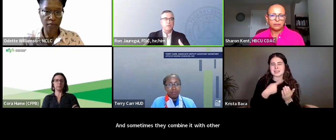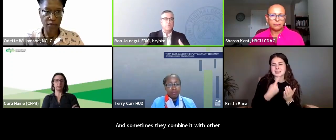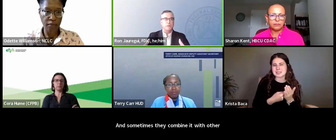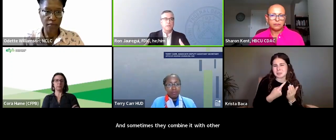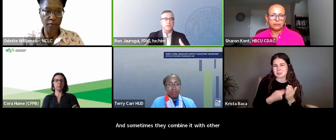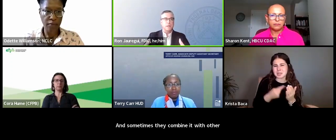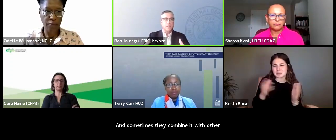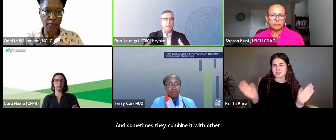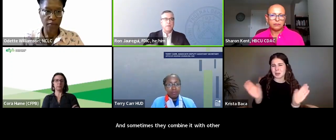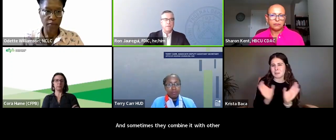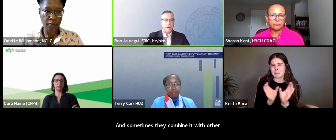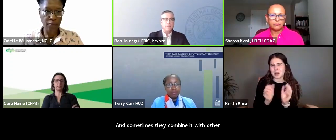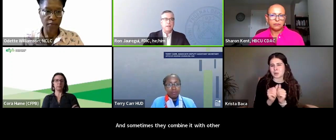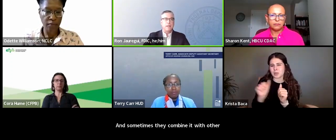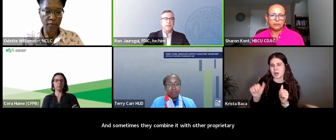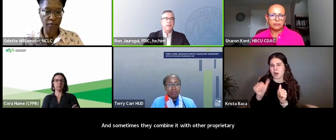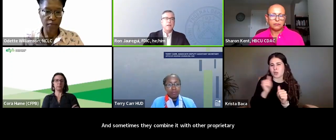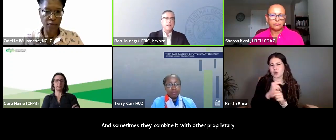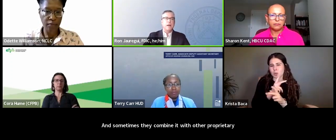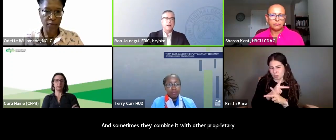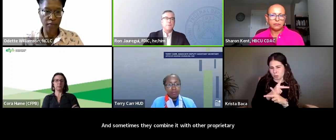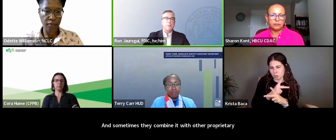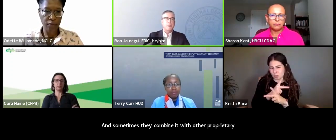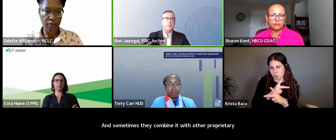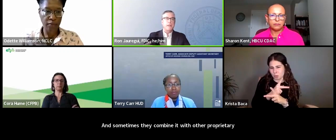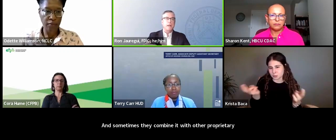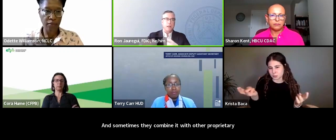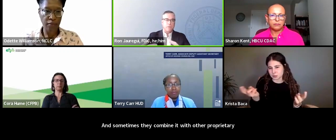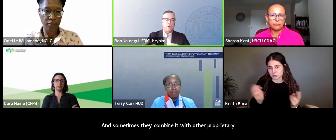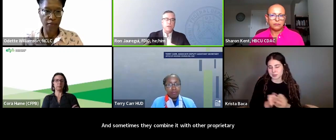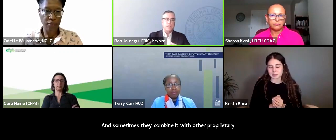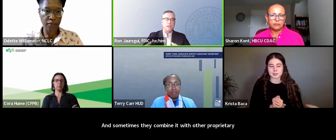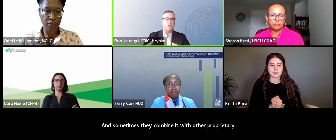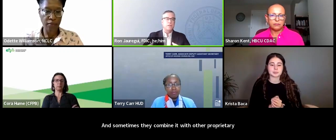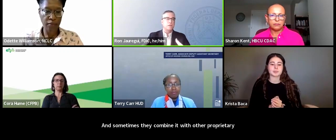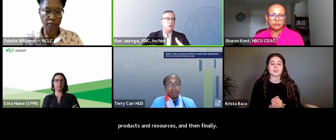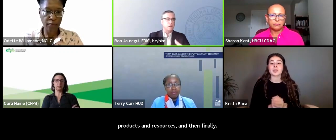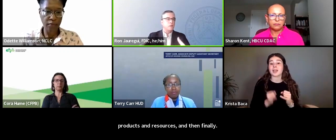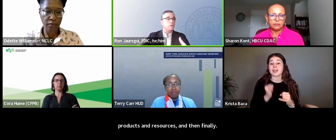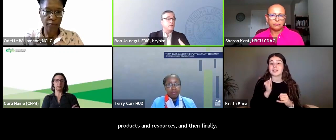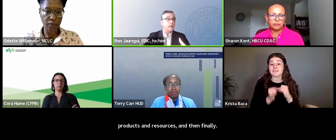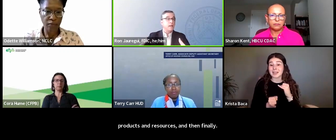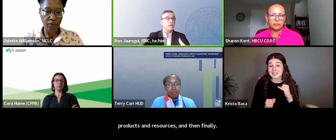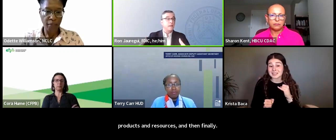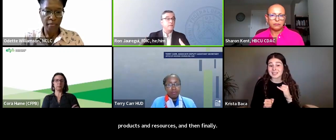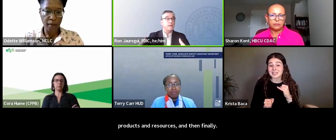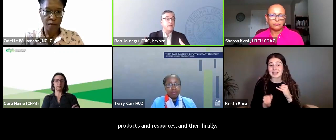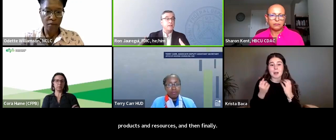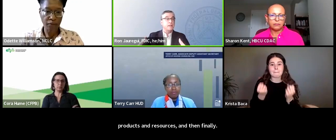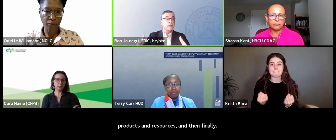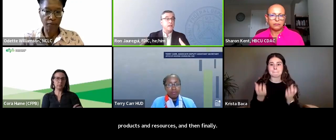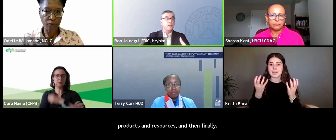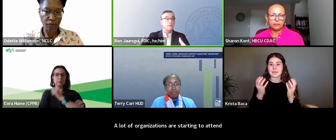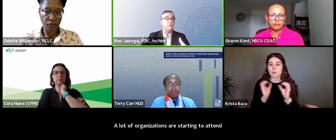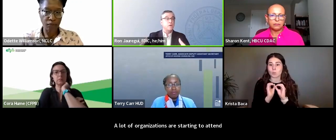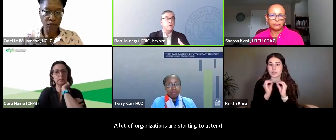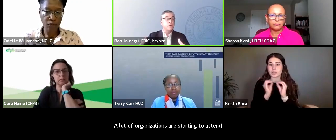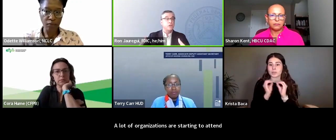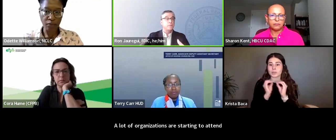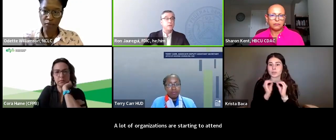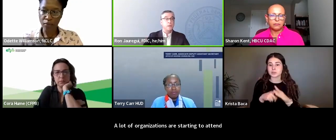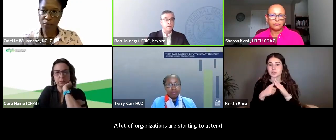and resources. And then finally, a lot of organizations are starting to attend the FDIC